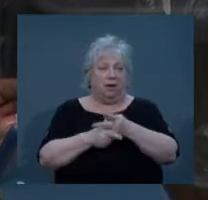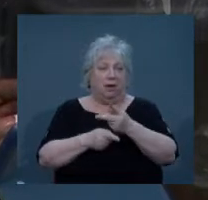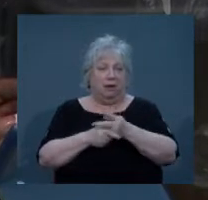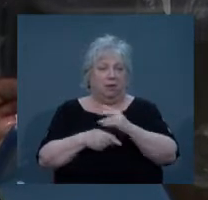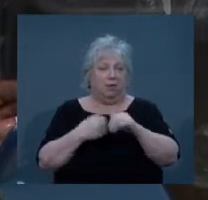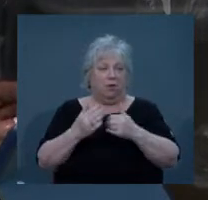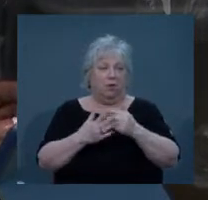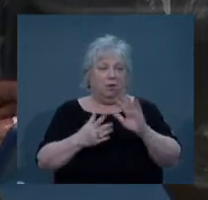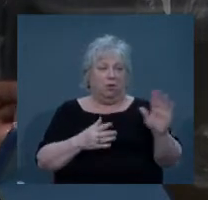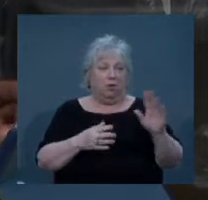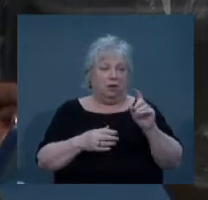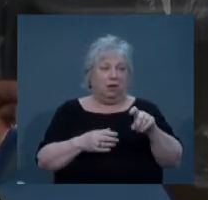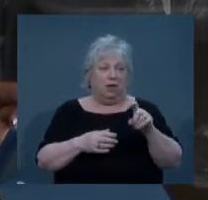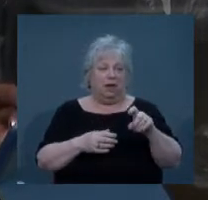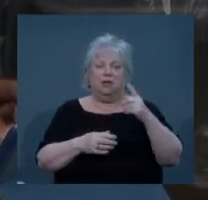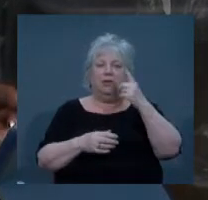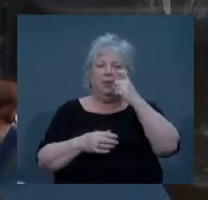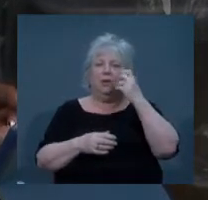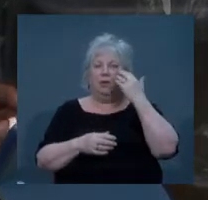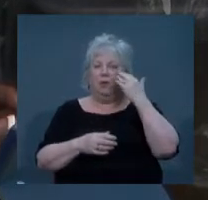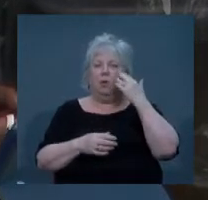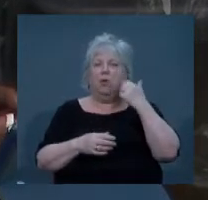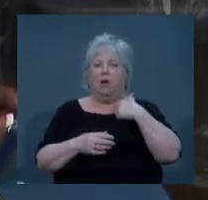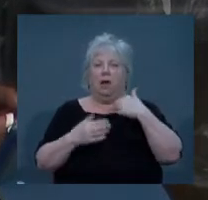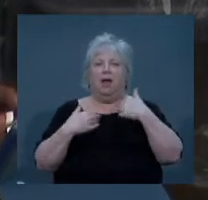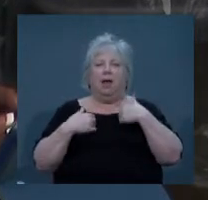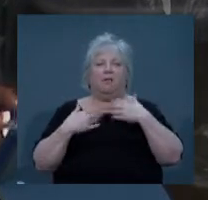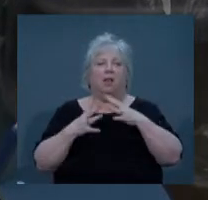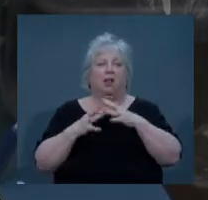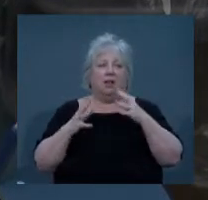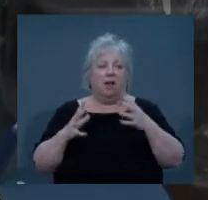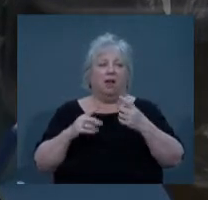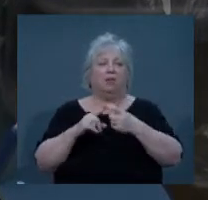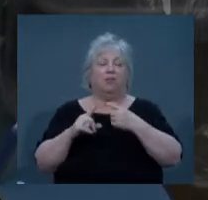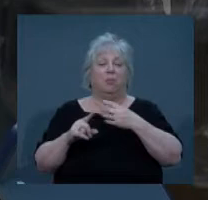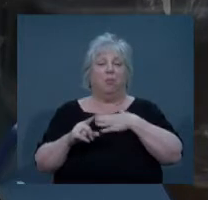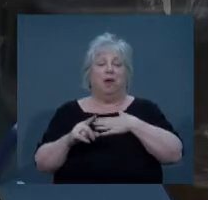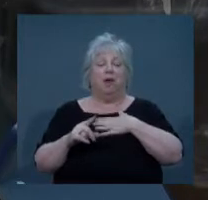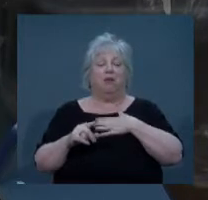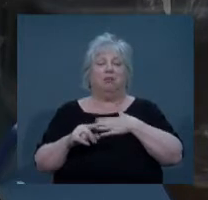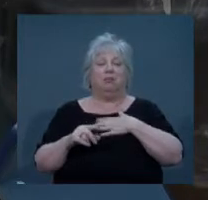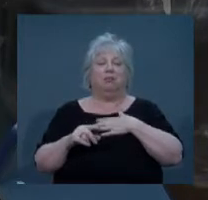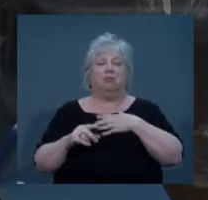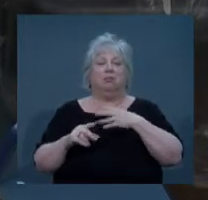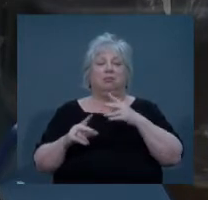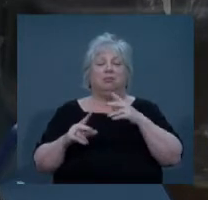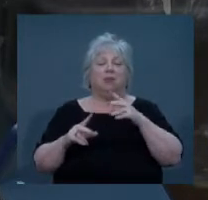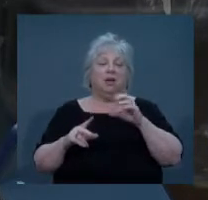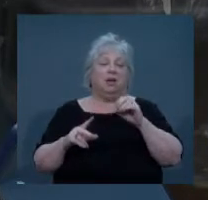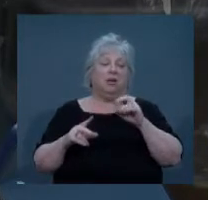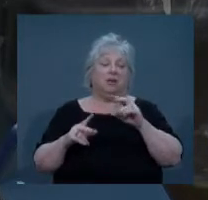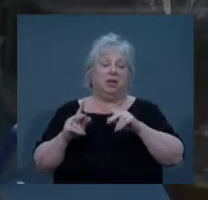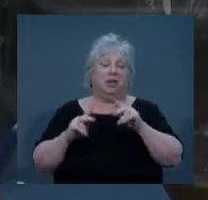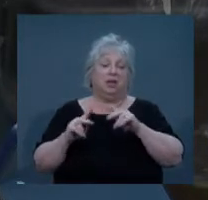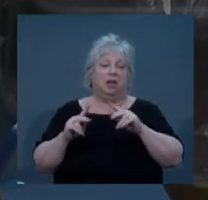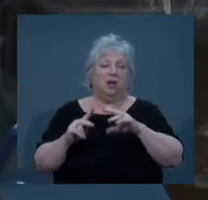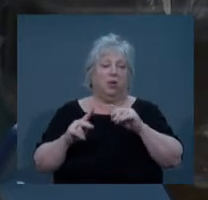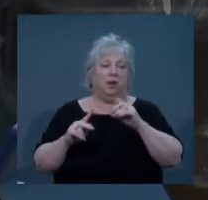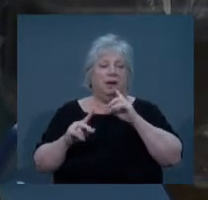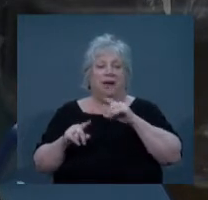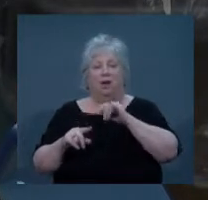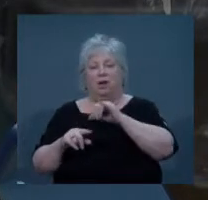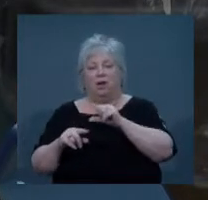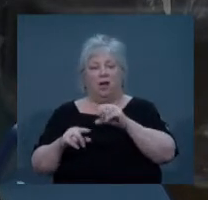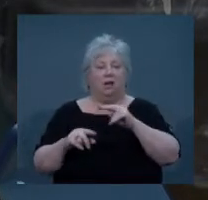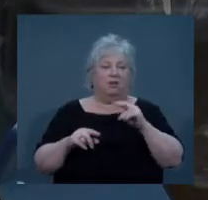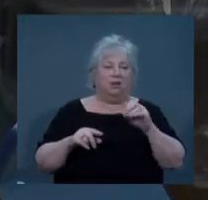needs. Because I know I have a lot from my constituents. The answer is yes or no, so that I can get on the mayor